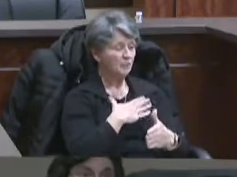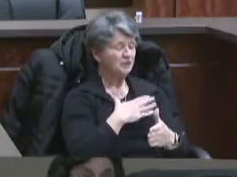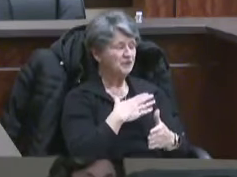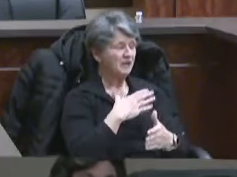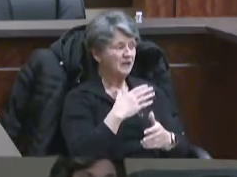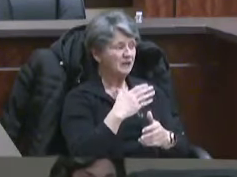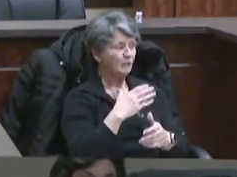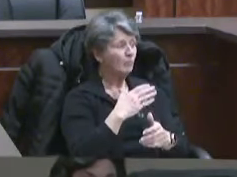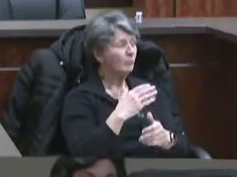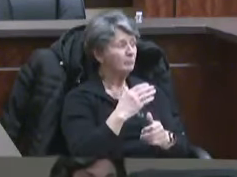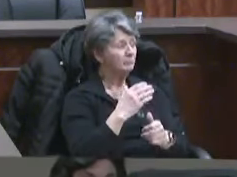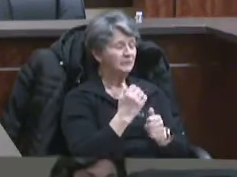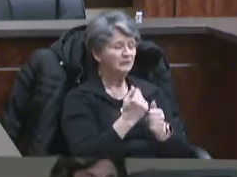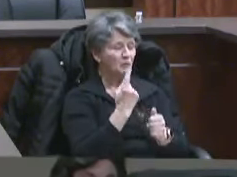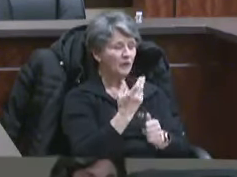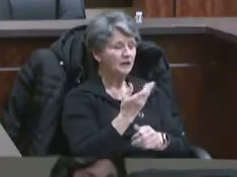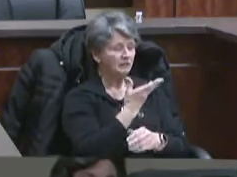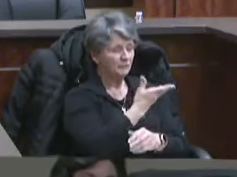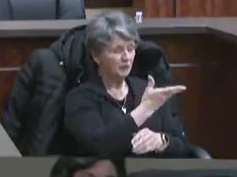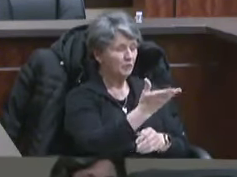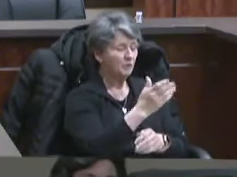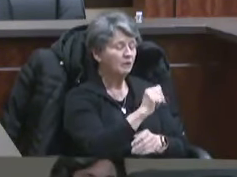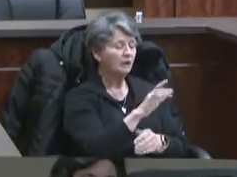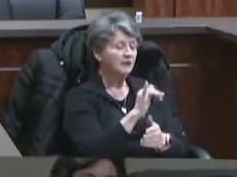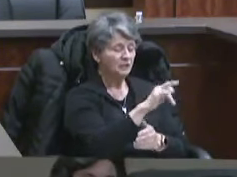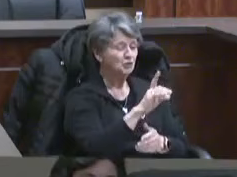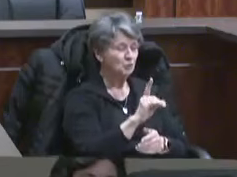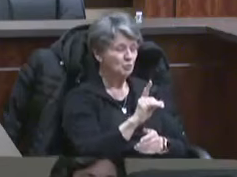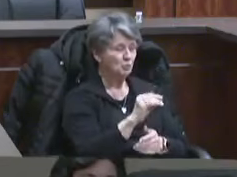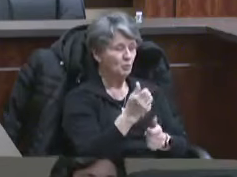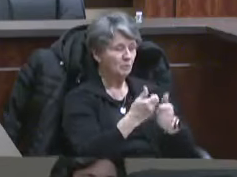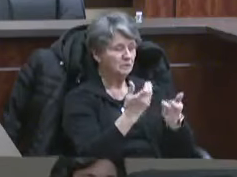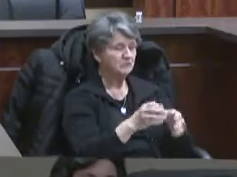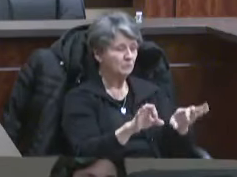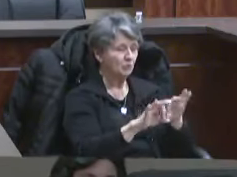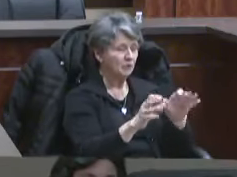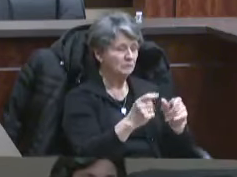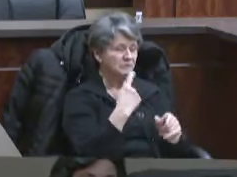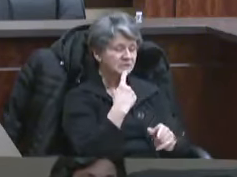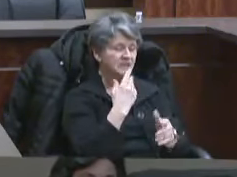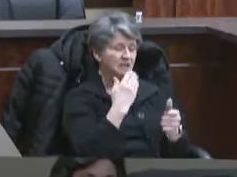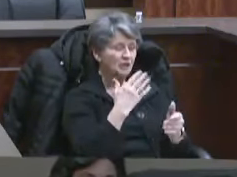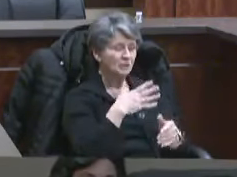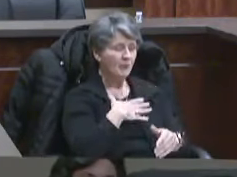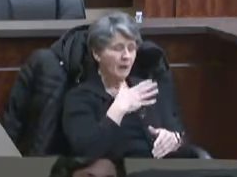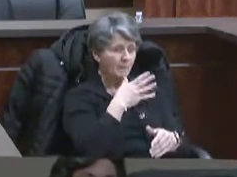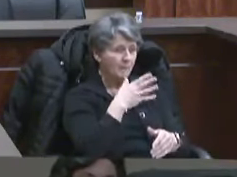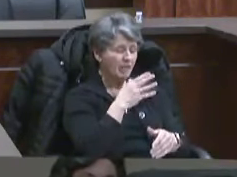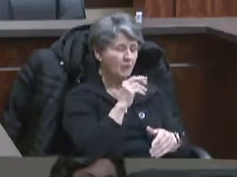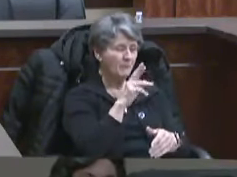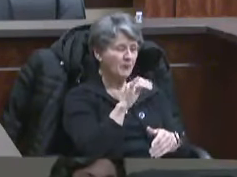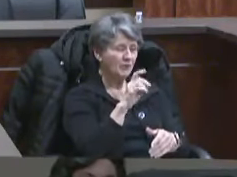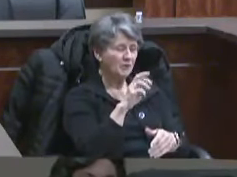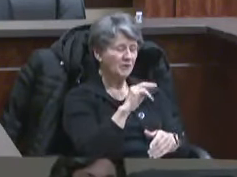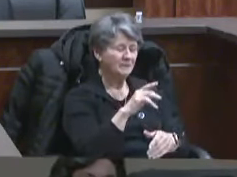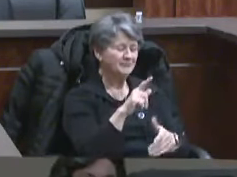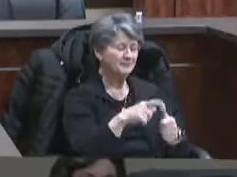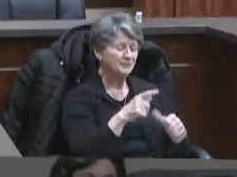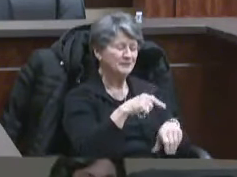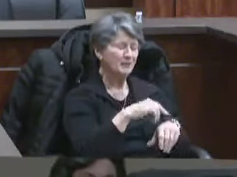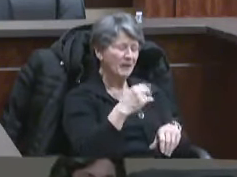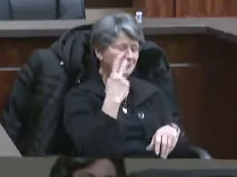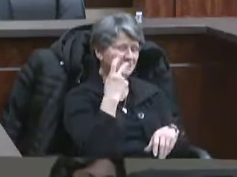single one of you and everything that you all do. Most importantly, I want to thank my mother, Mary Darnell. This is the first time I've had the pleasure of seeing her